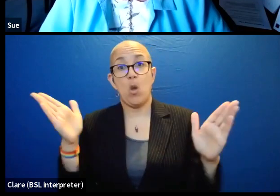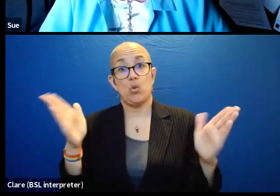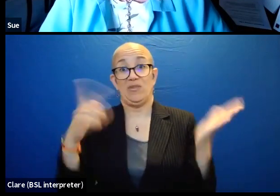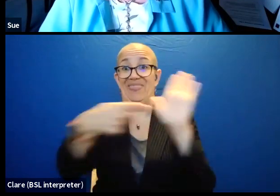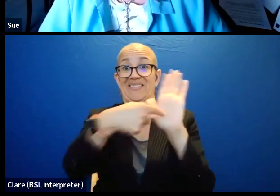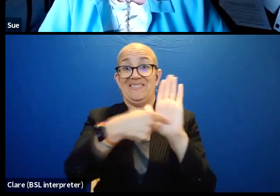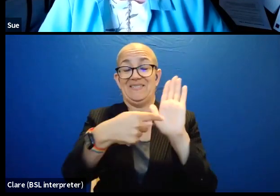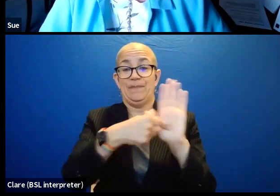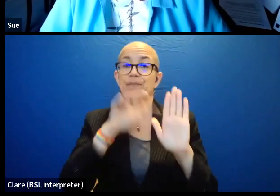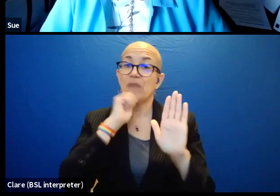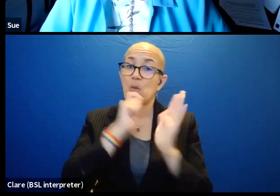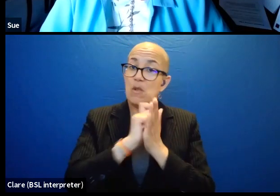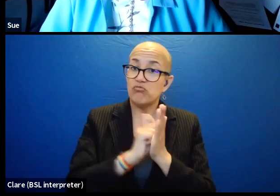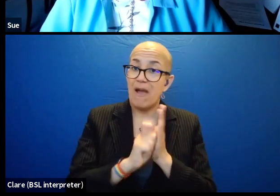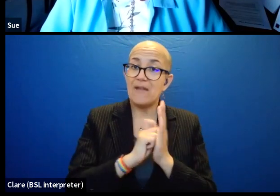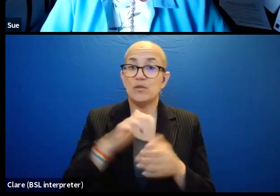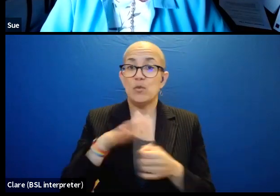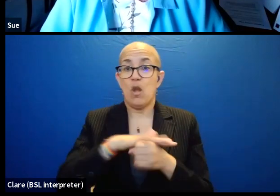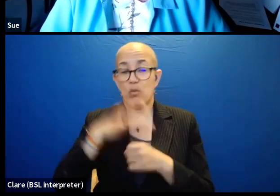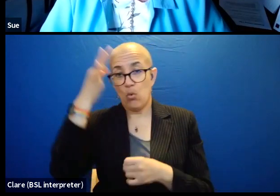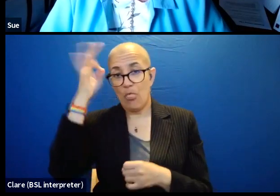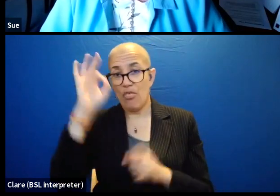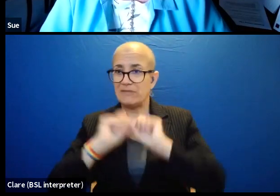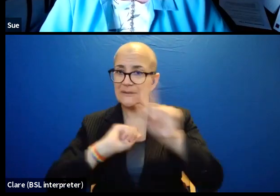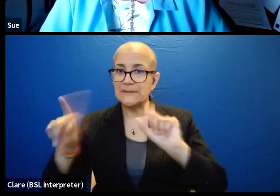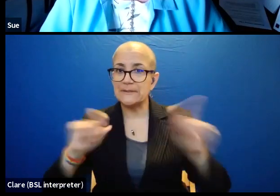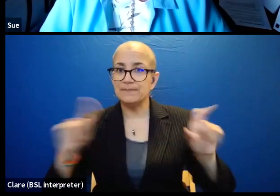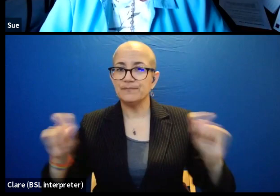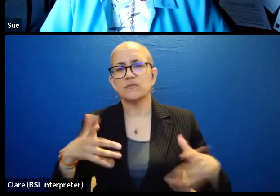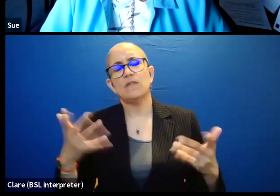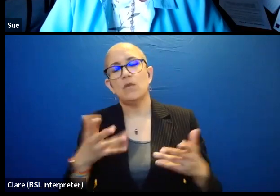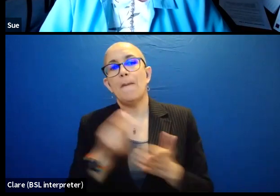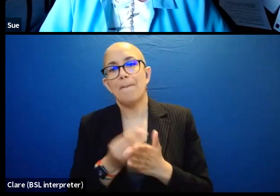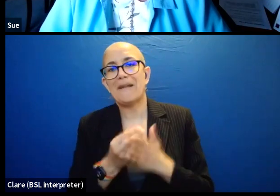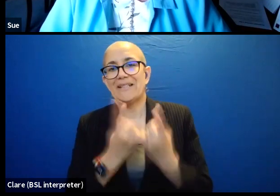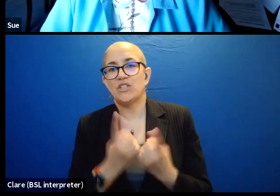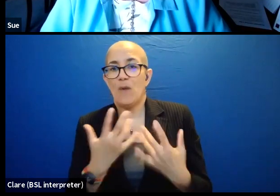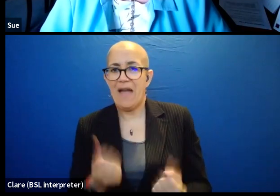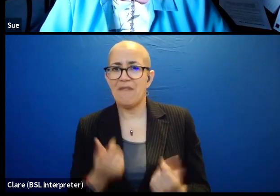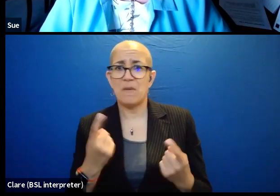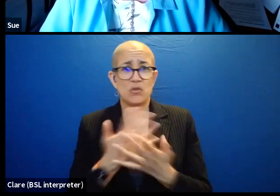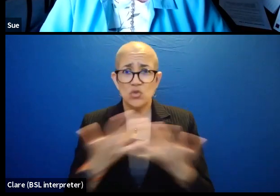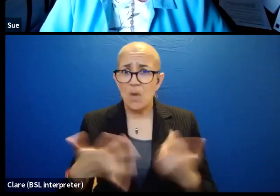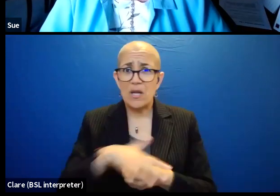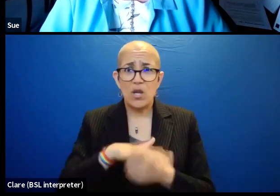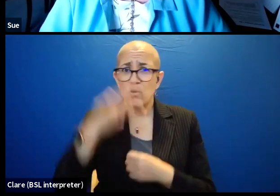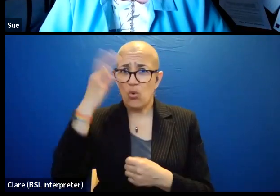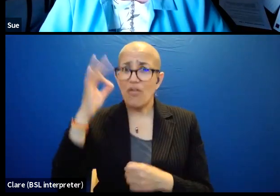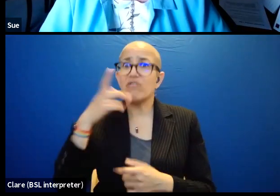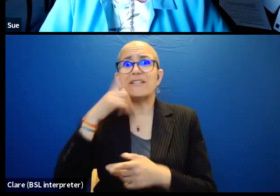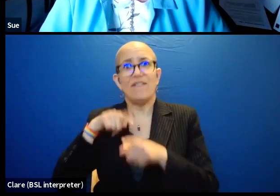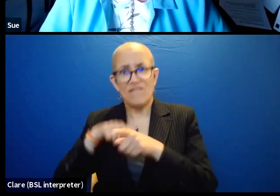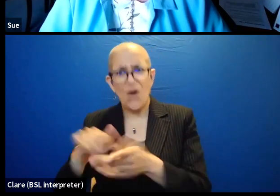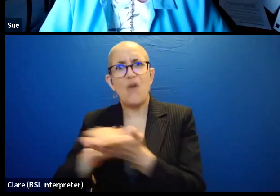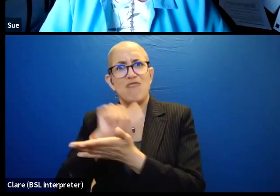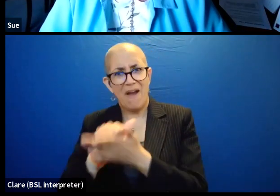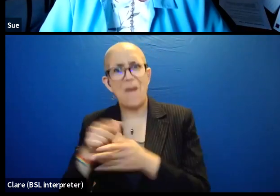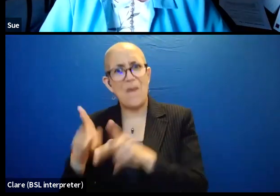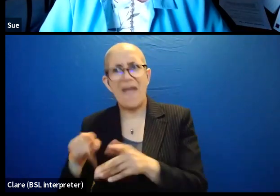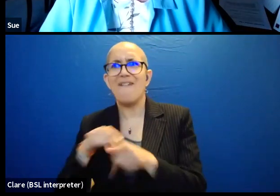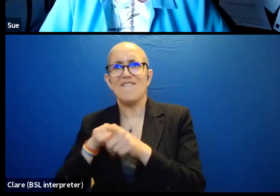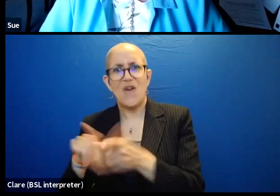we'll be writing to those local authorities. Obviously, there's money issues, but so many local authorities are managing this. They're doing it the right way. They're keeping to the law.